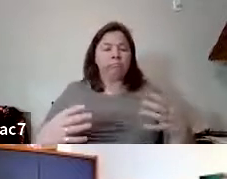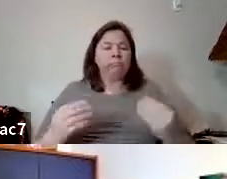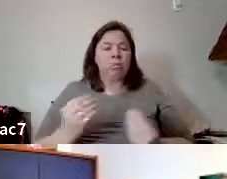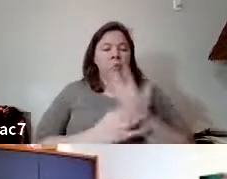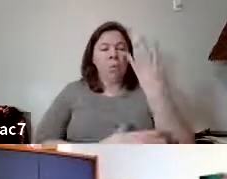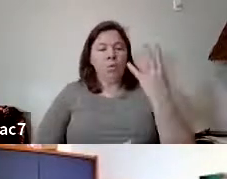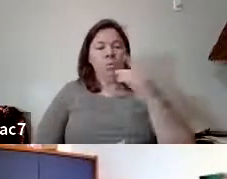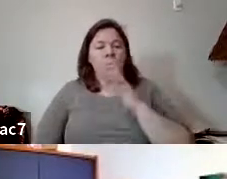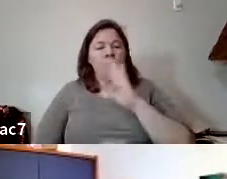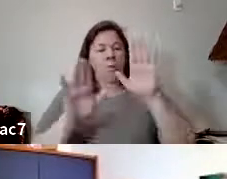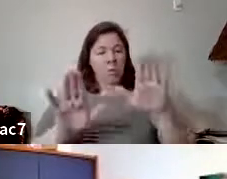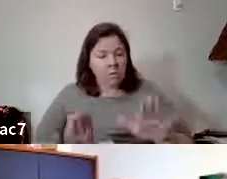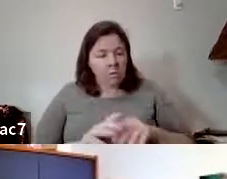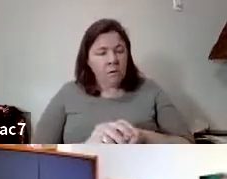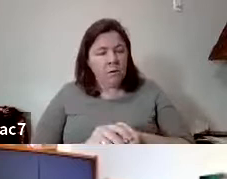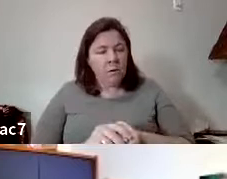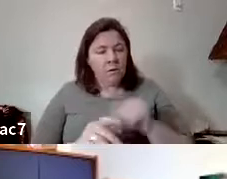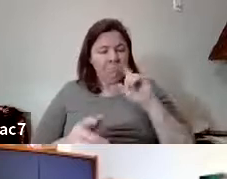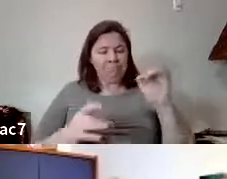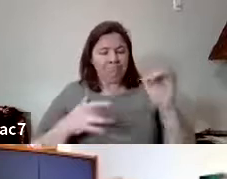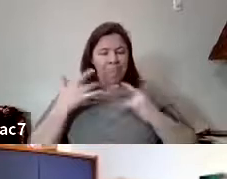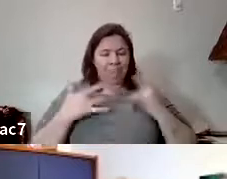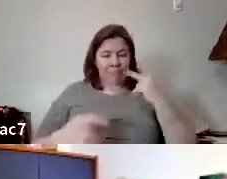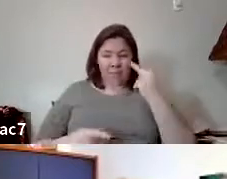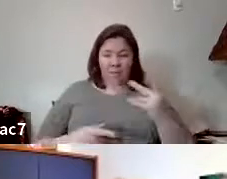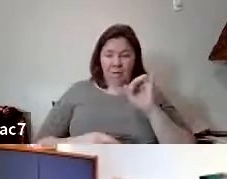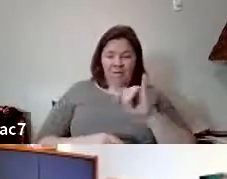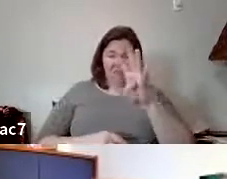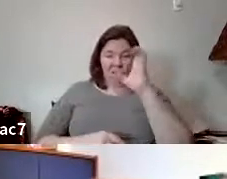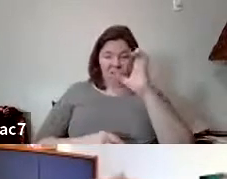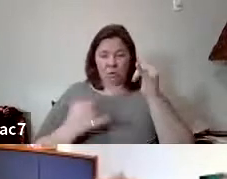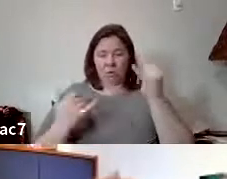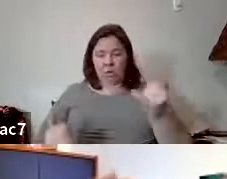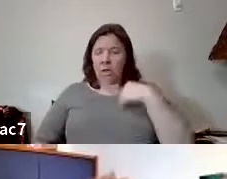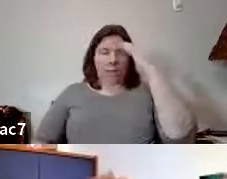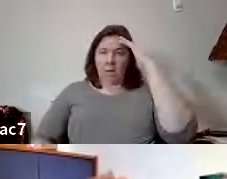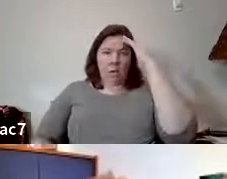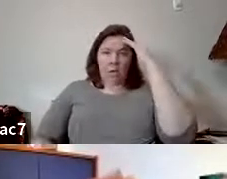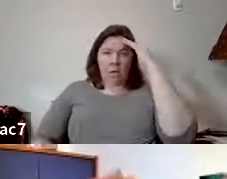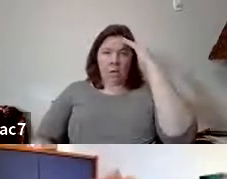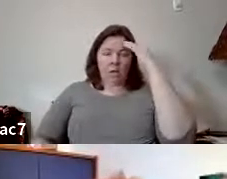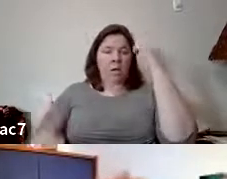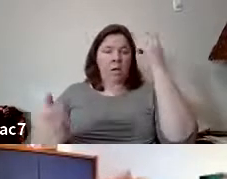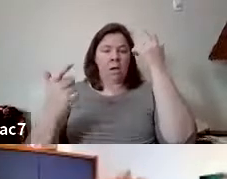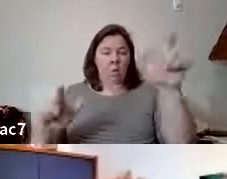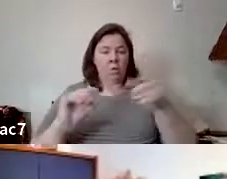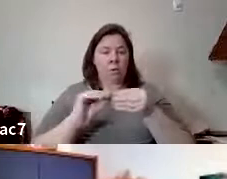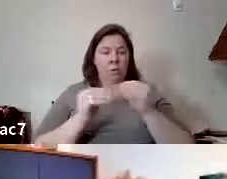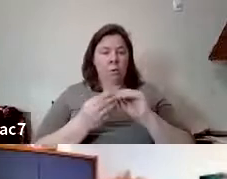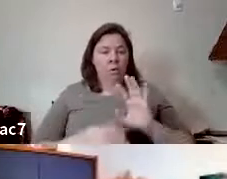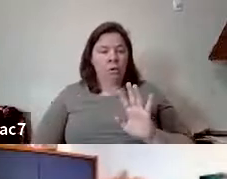so exciting. I get so excited when we saw that 400 today. Oh my gosh, what a milestone. But